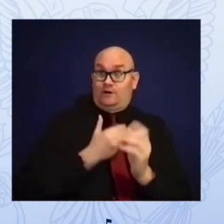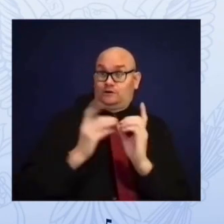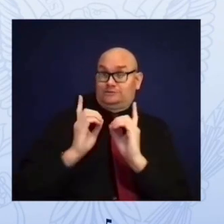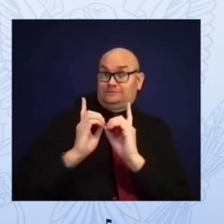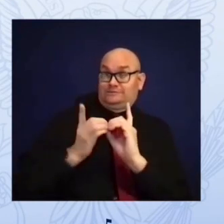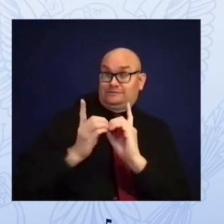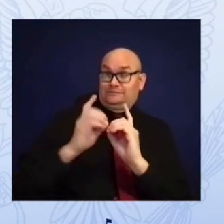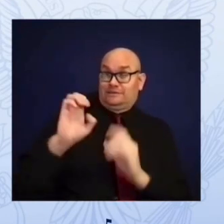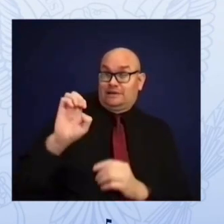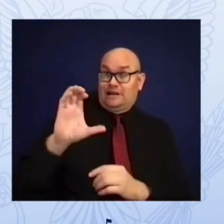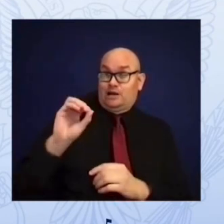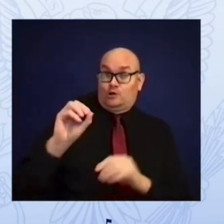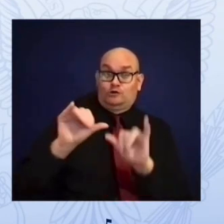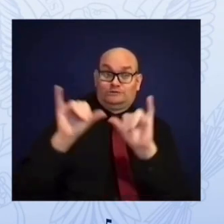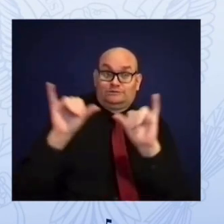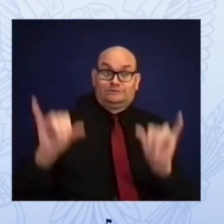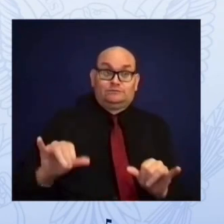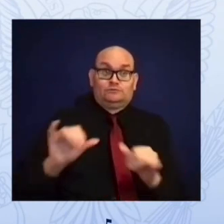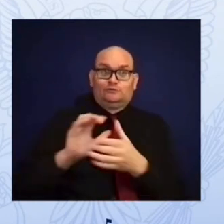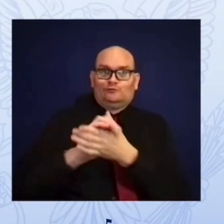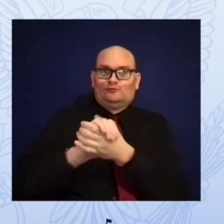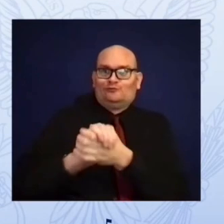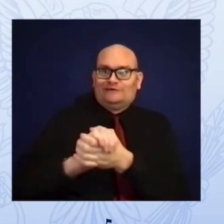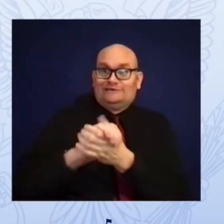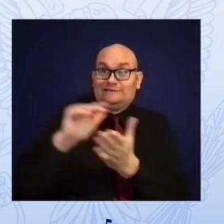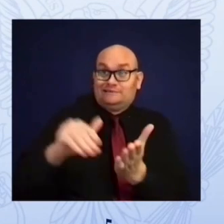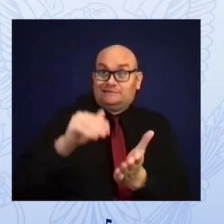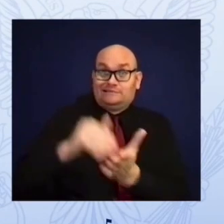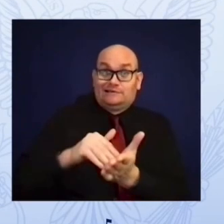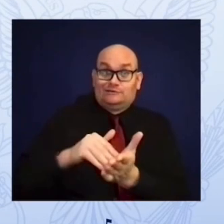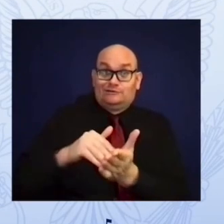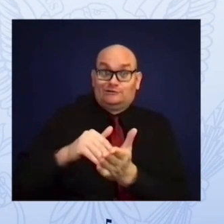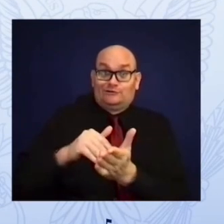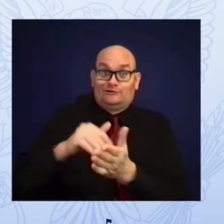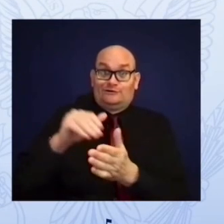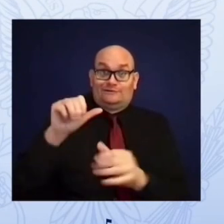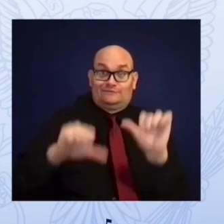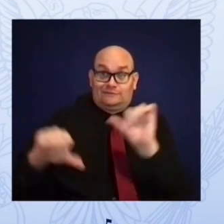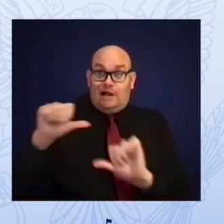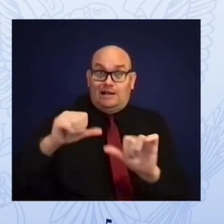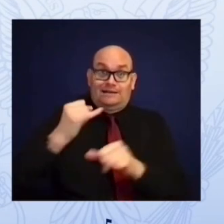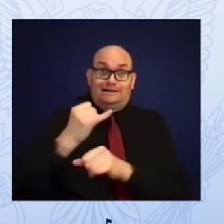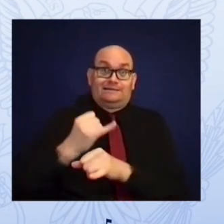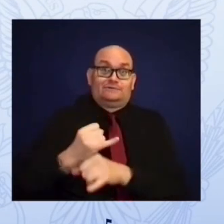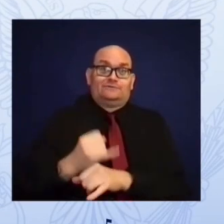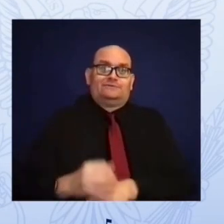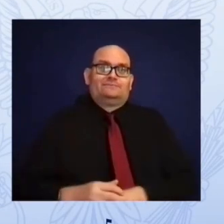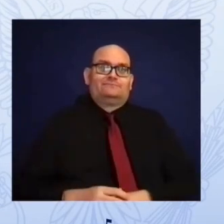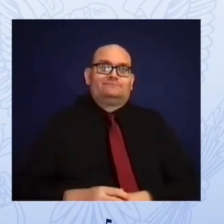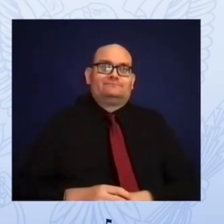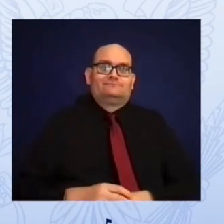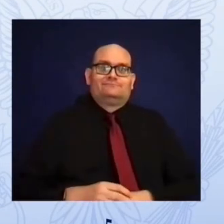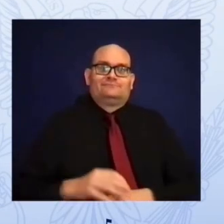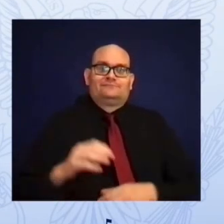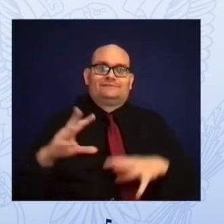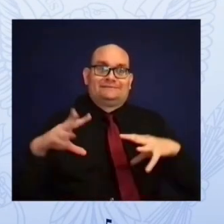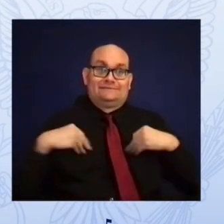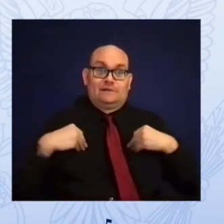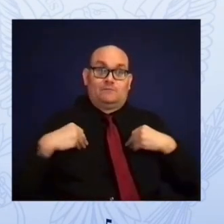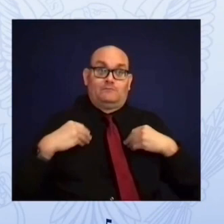Do this the right way. Accepting on behalf of the Jim Gatchell Memorial Museum, Director Sylvia Bruner and Keelan